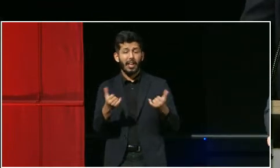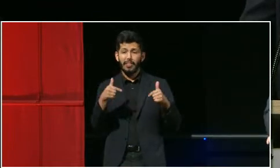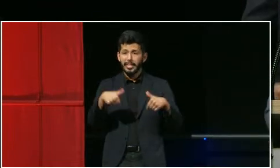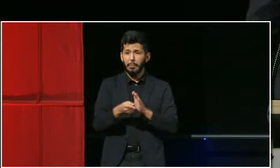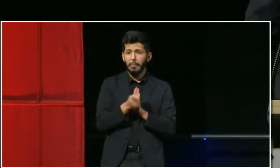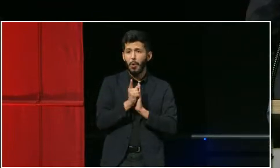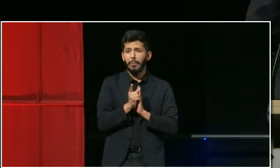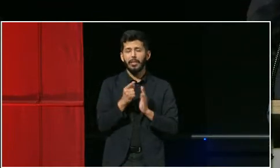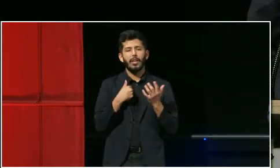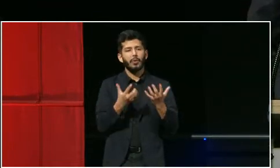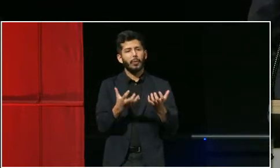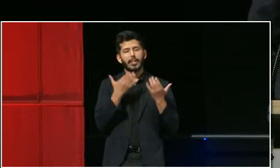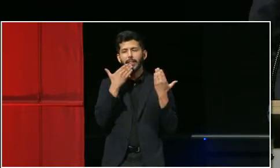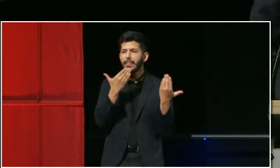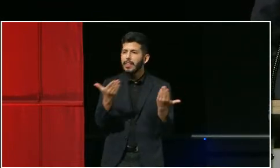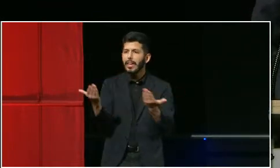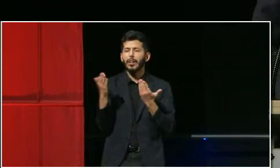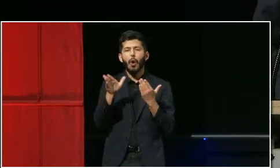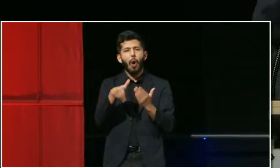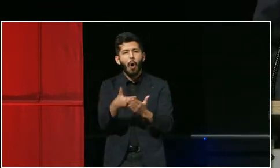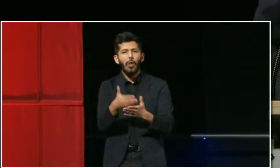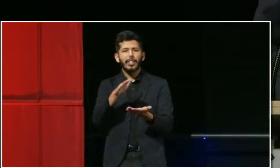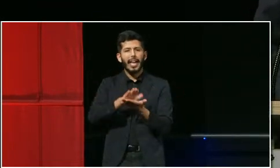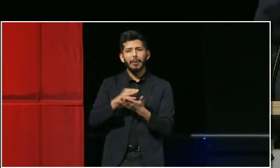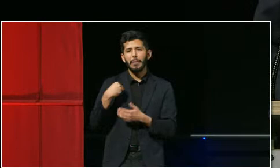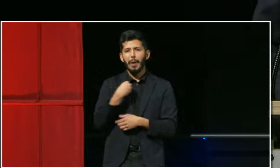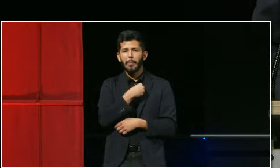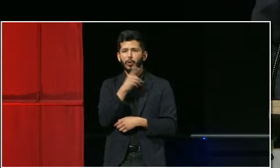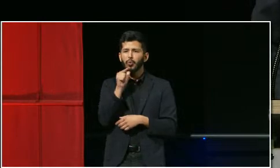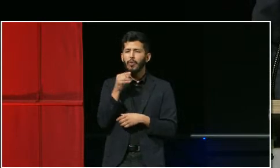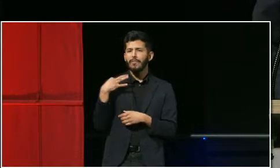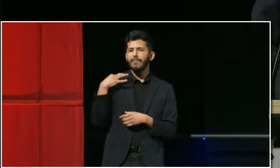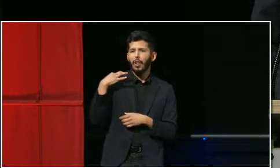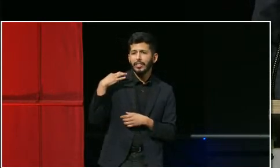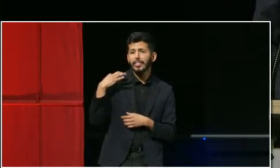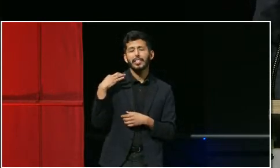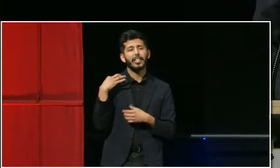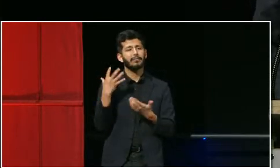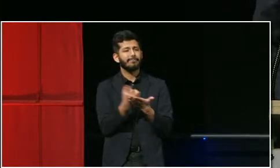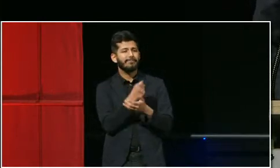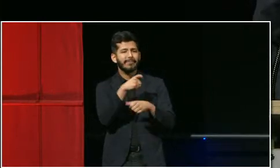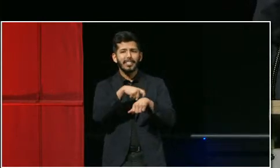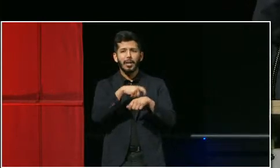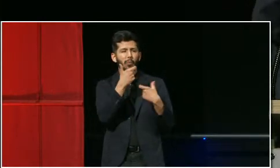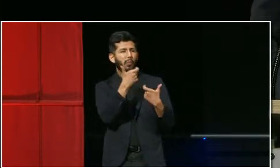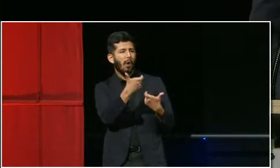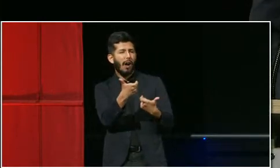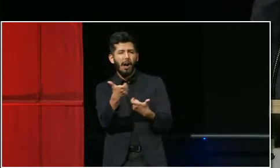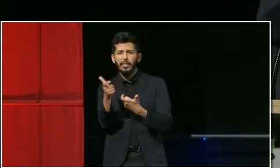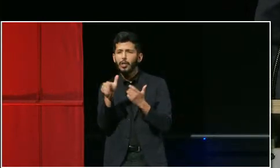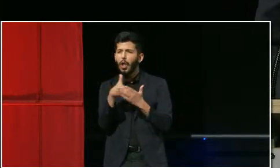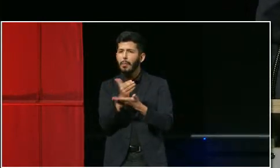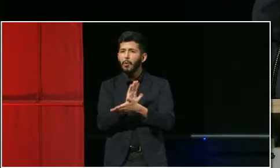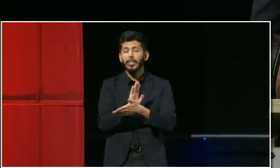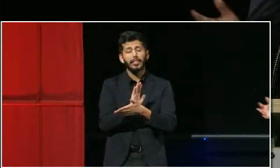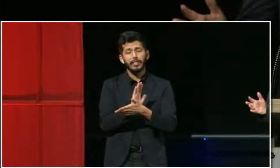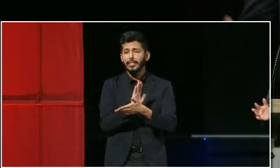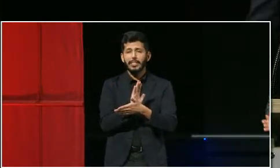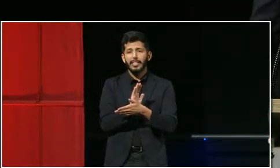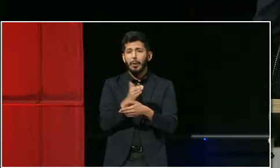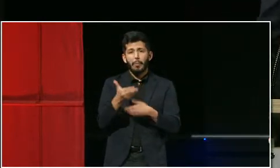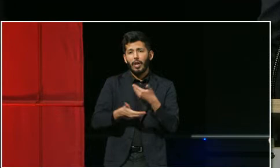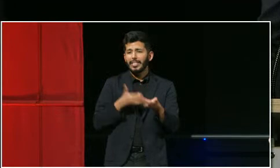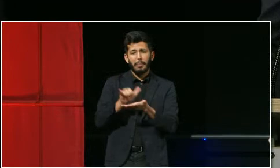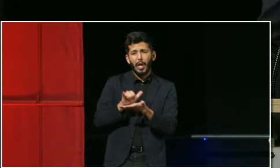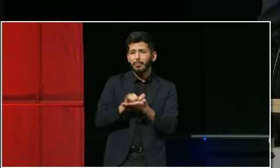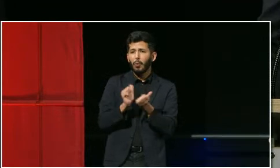moment to really thank all the Academy members who volunteer and spend that time to view all these films. This process would not be possible